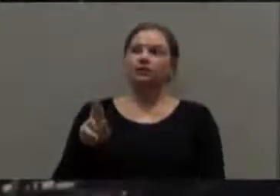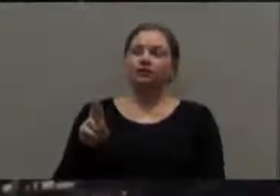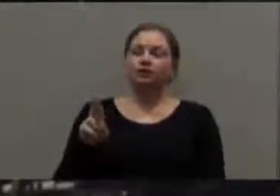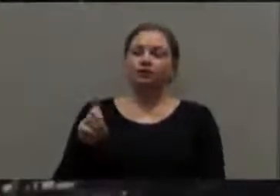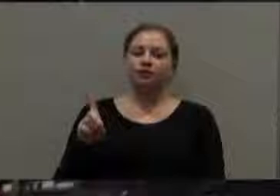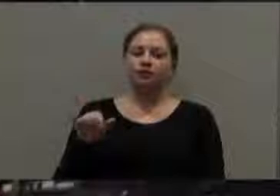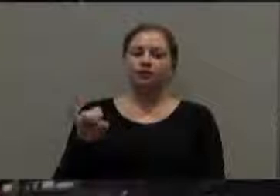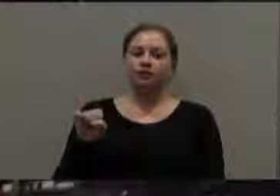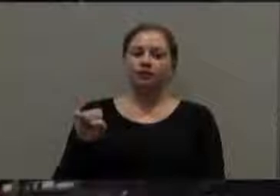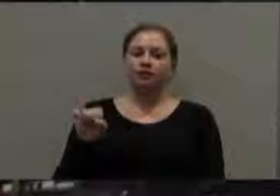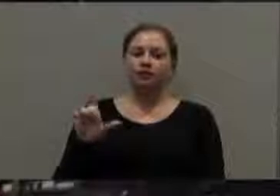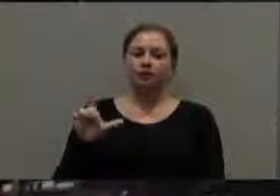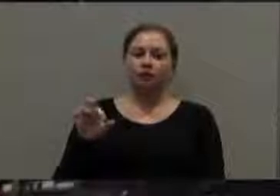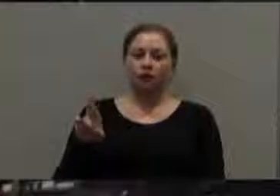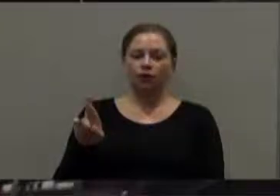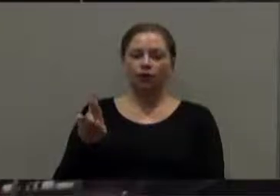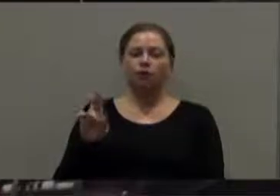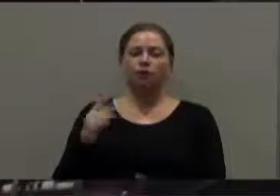have had some